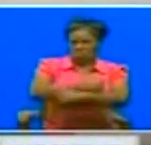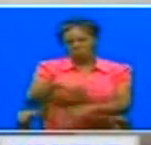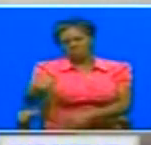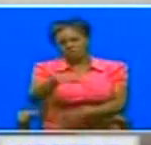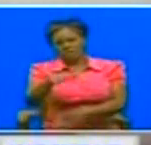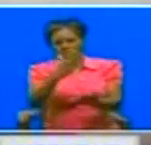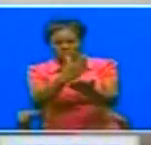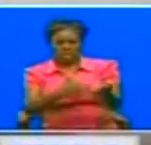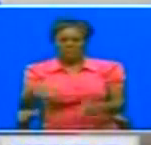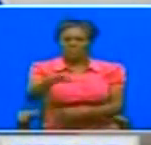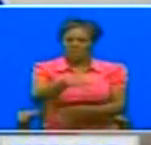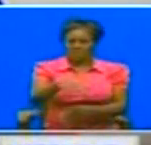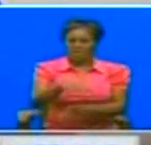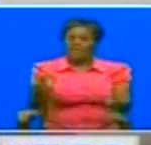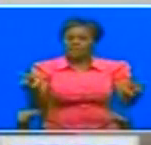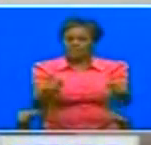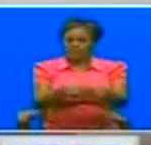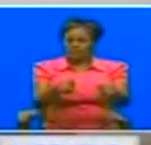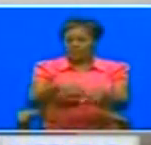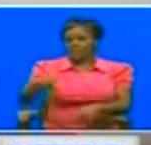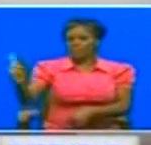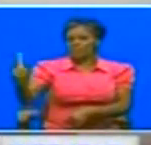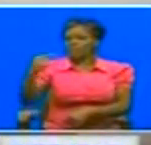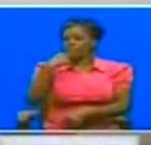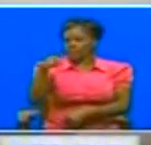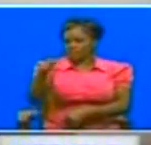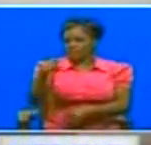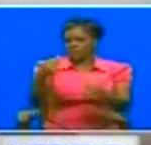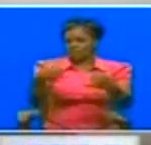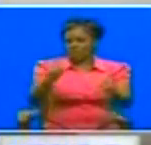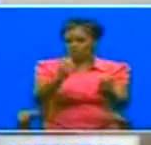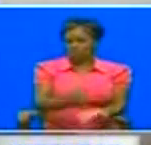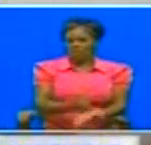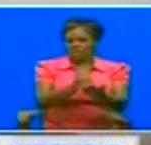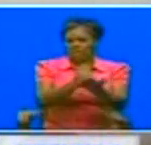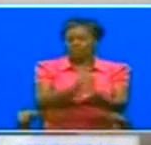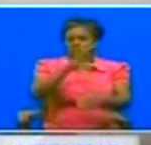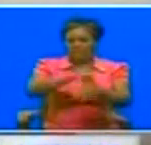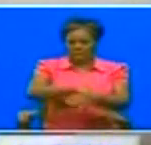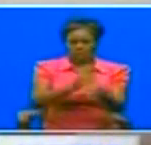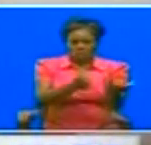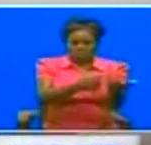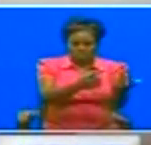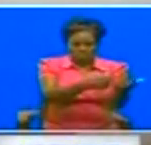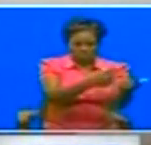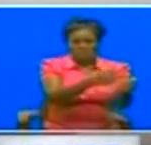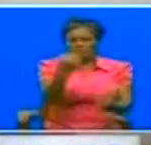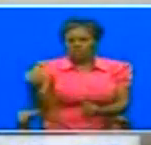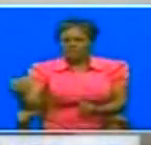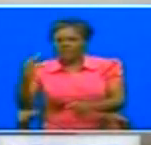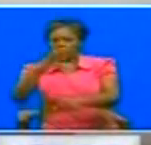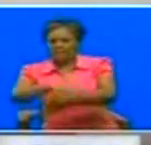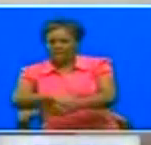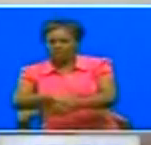the sublocation. Of course, the president saying that this was in an effort to be able to create enough data so that these children can